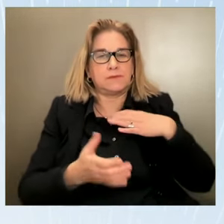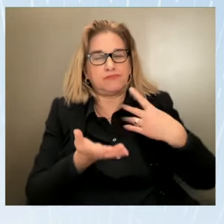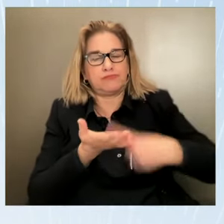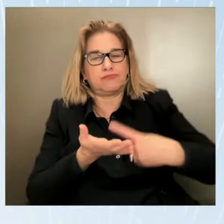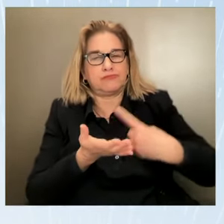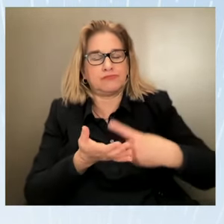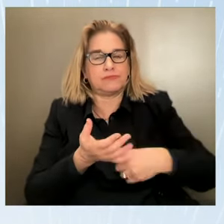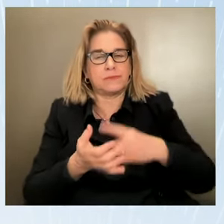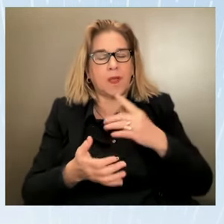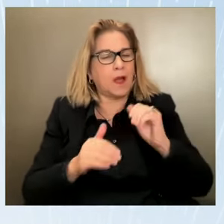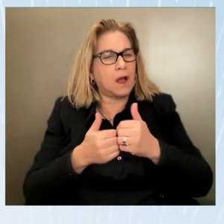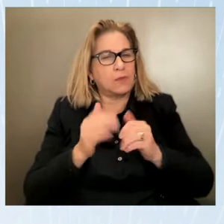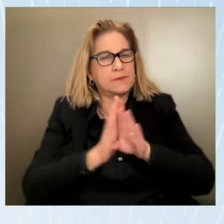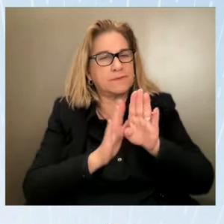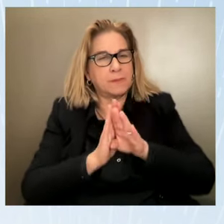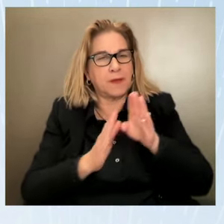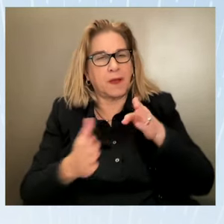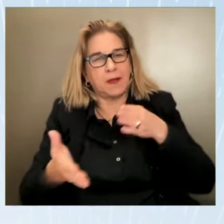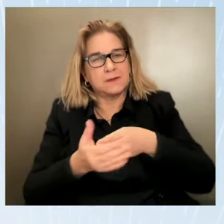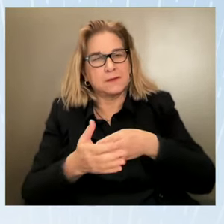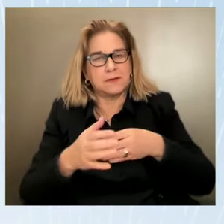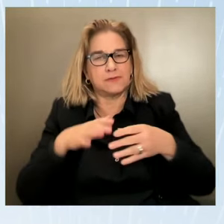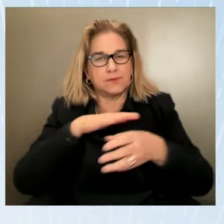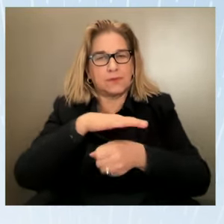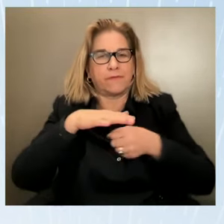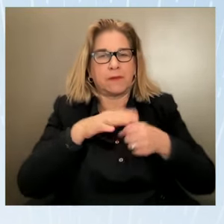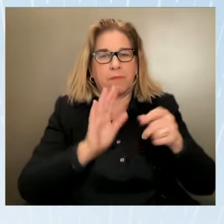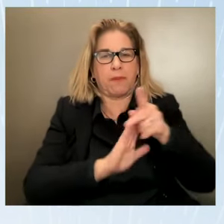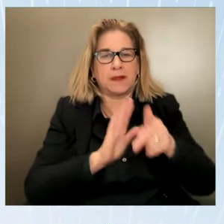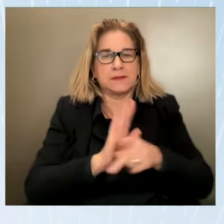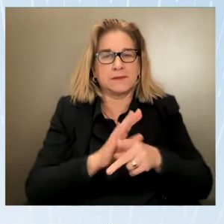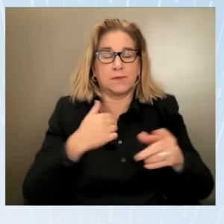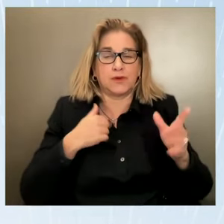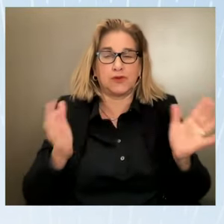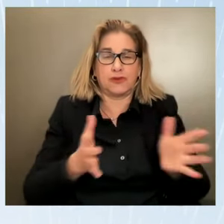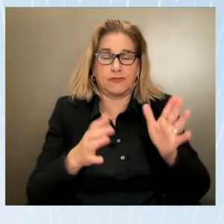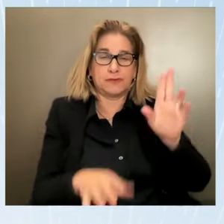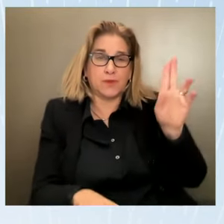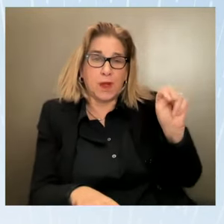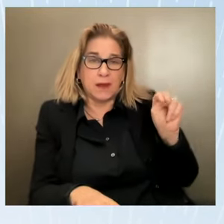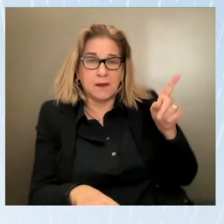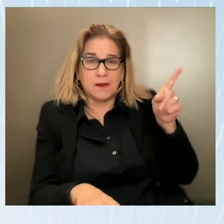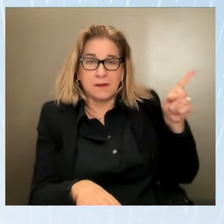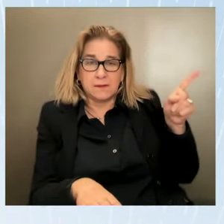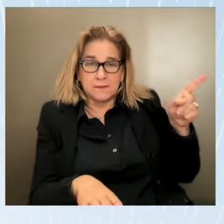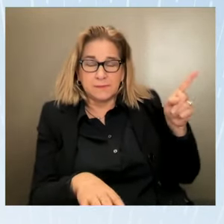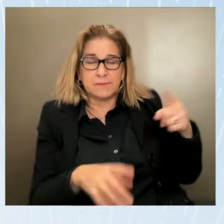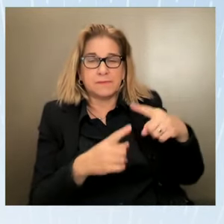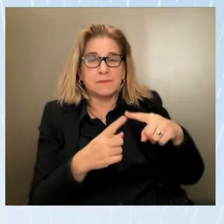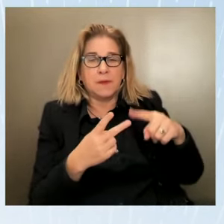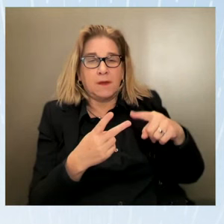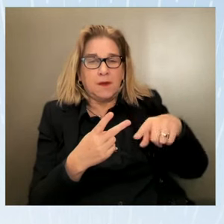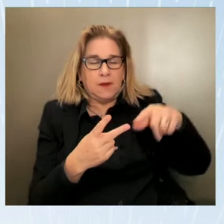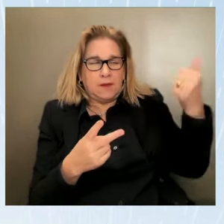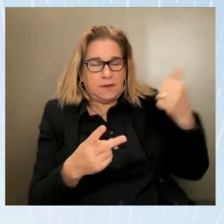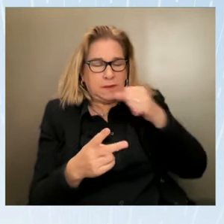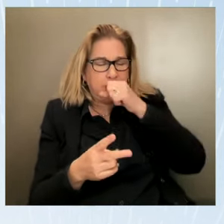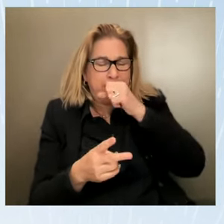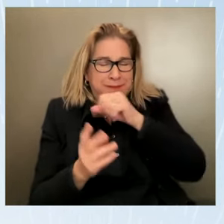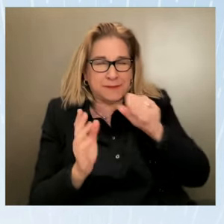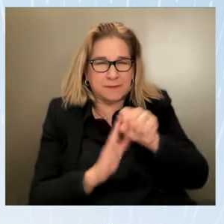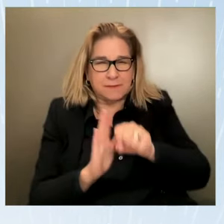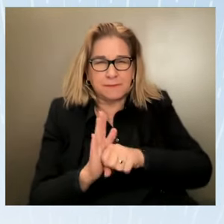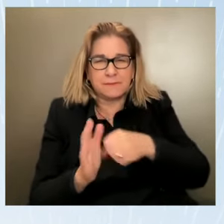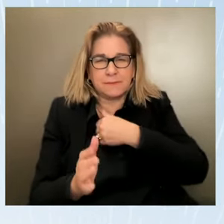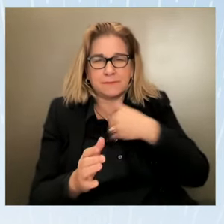United Nations and fellow member states to develop trauma-informed, survivor-led responses. We must always put the